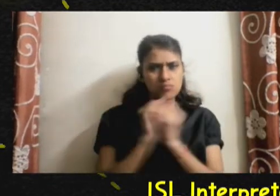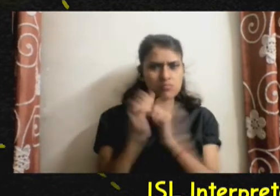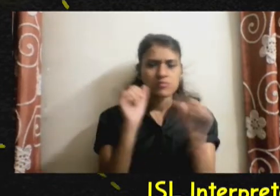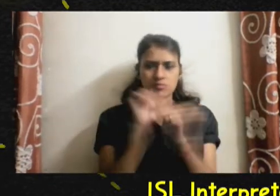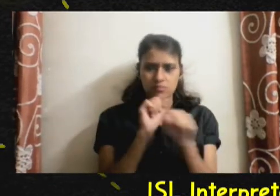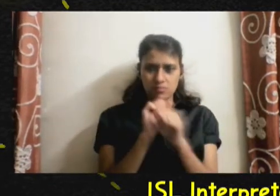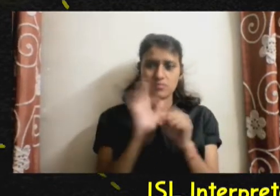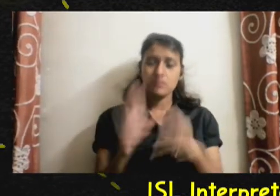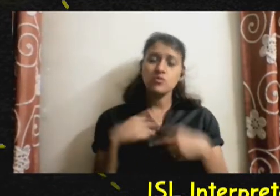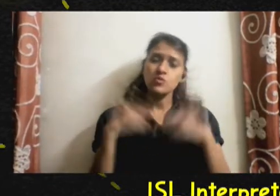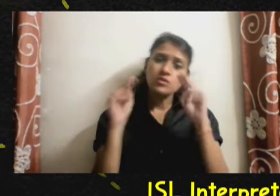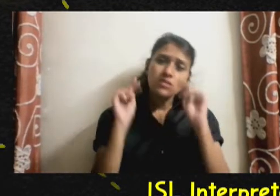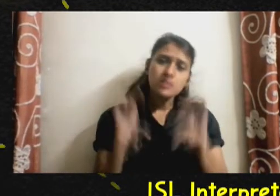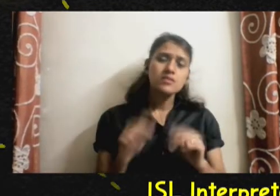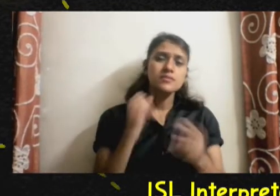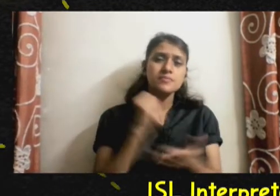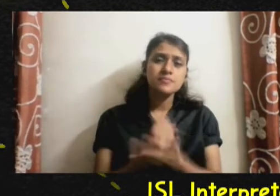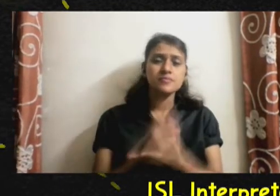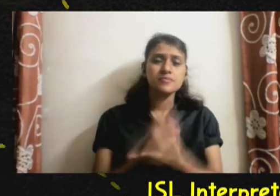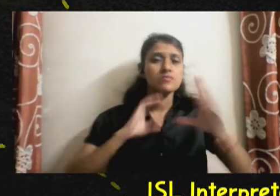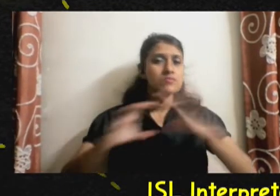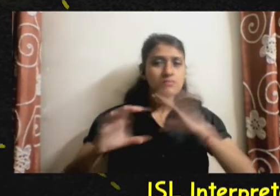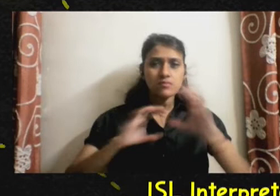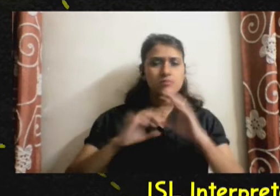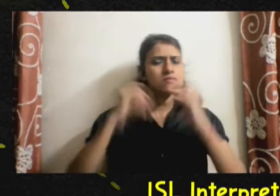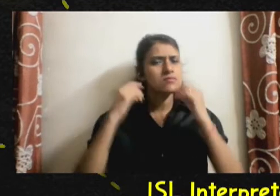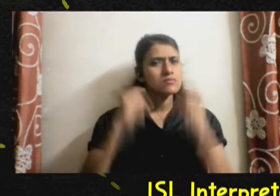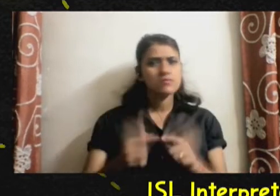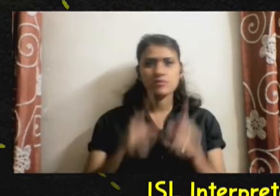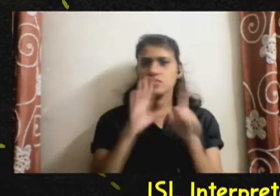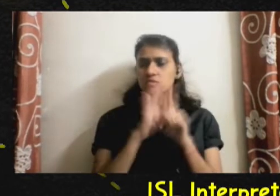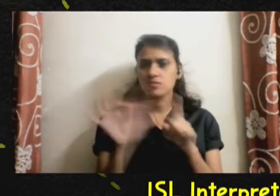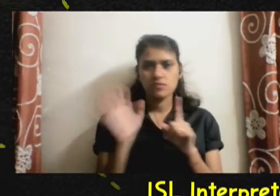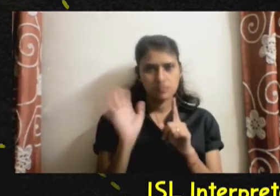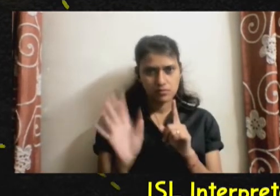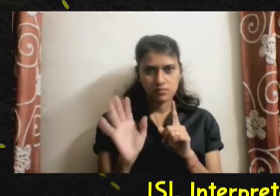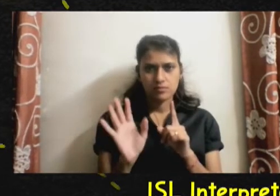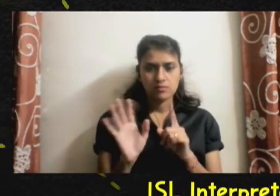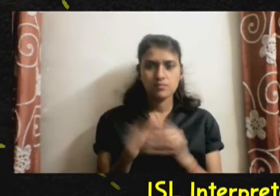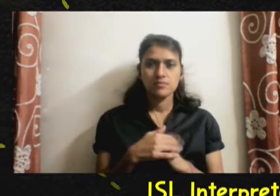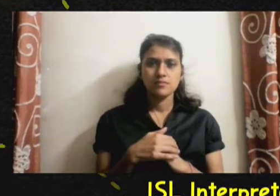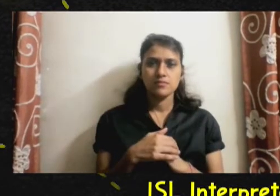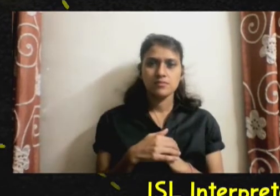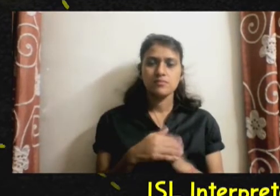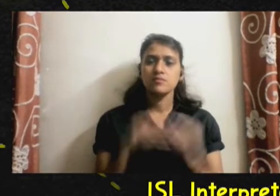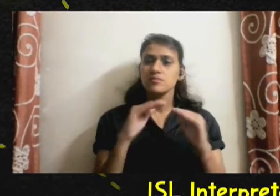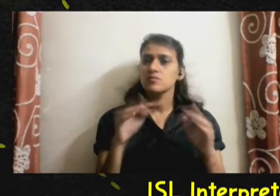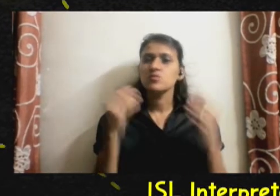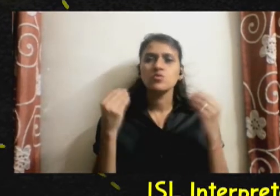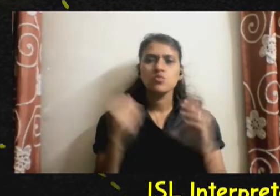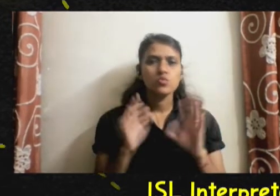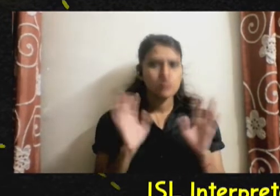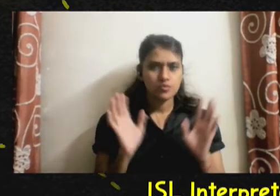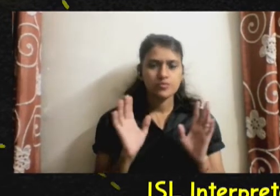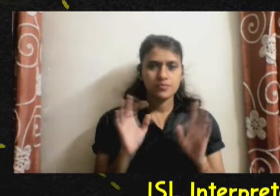would initiate conversation almost instantly if we know that the person is a child. Start saying, okay, is there anybody